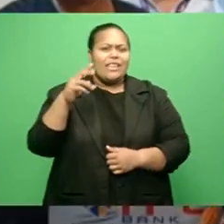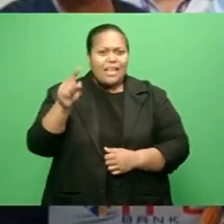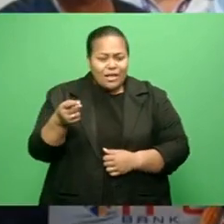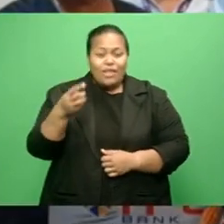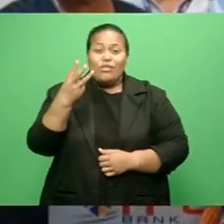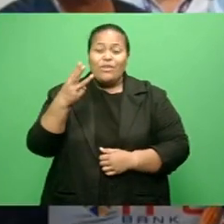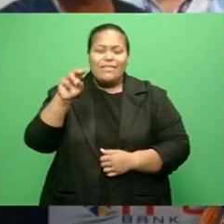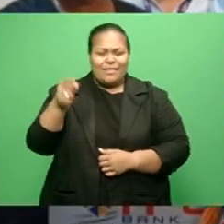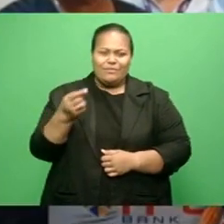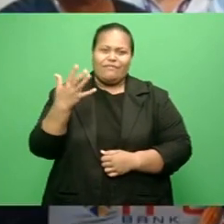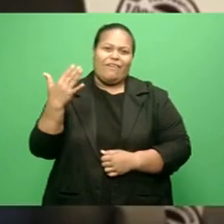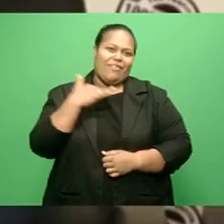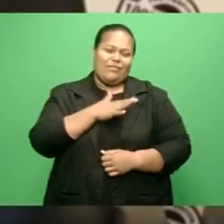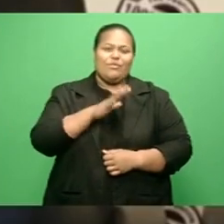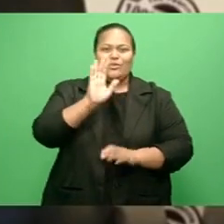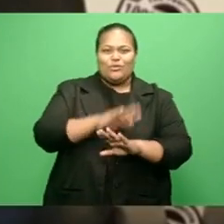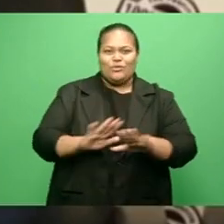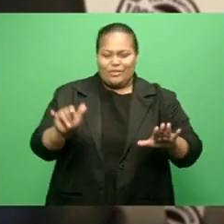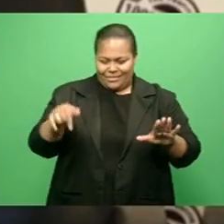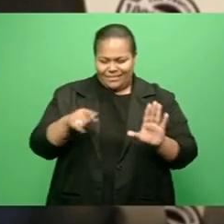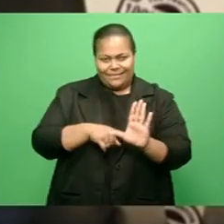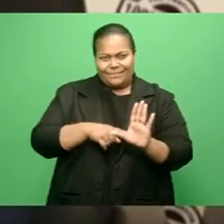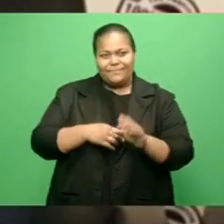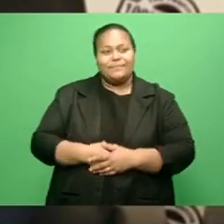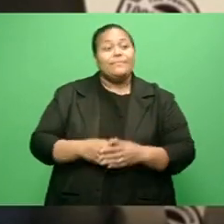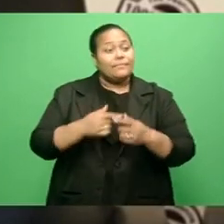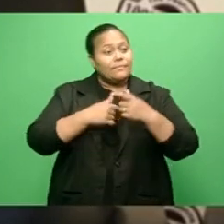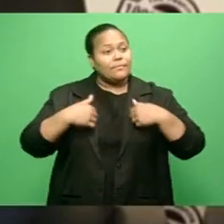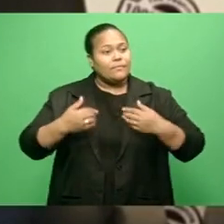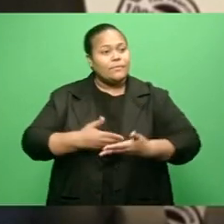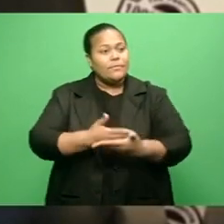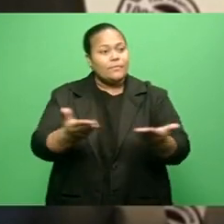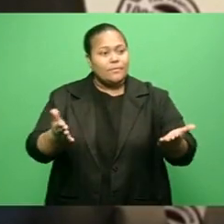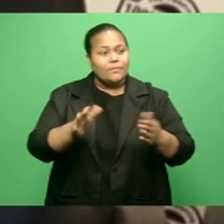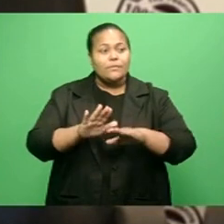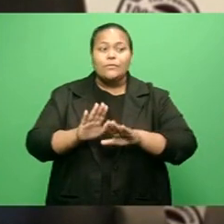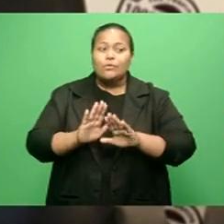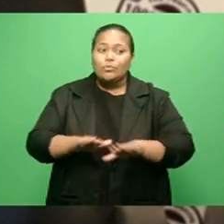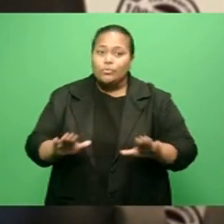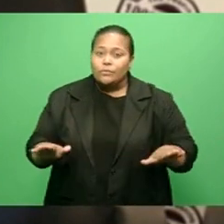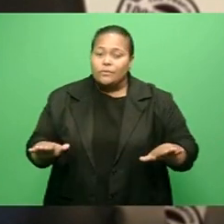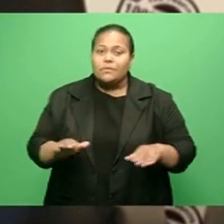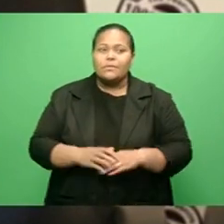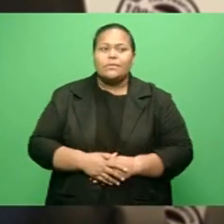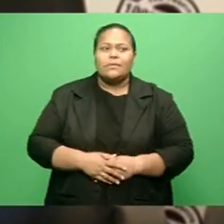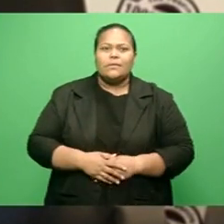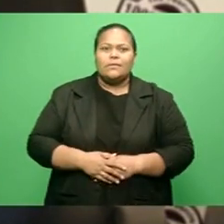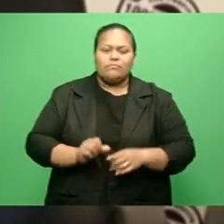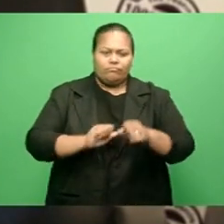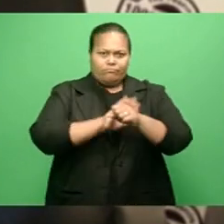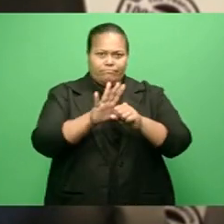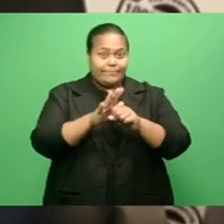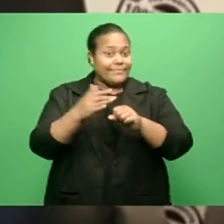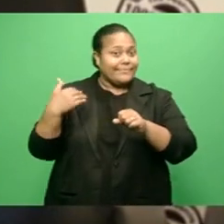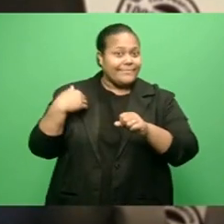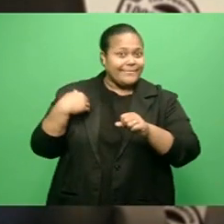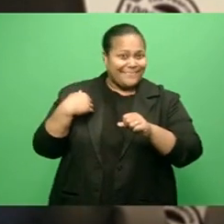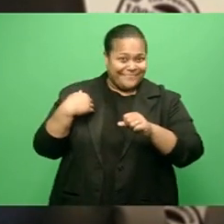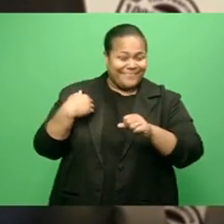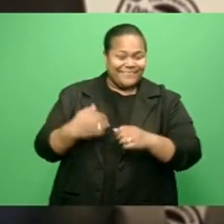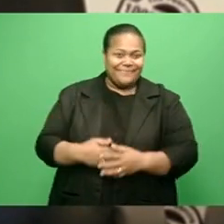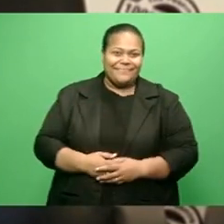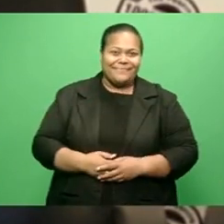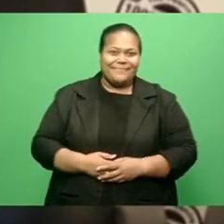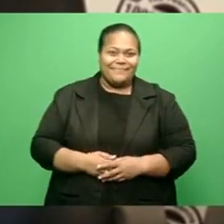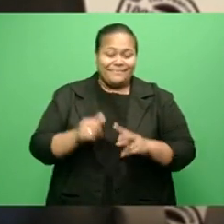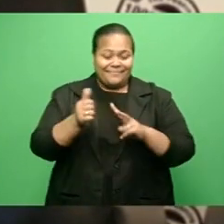far this year. We will be giving it out to those children who are affected by this COVID pandemic and also